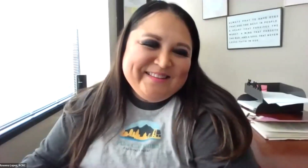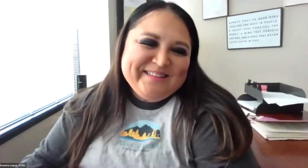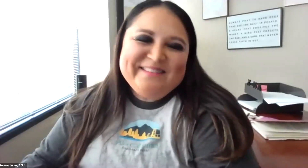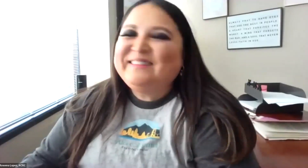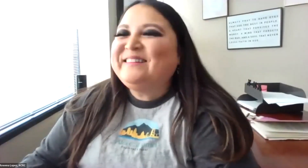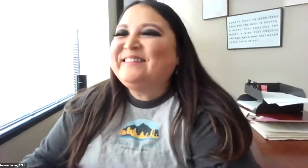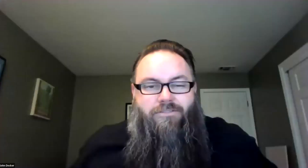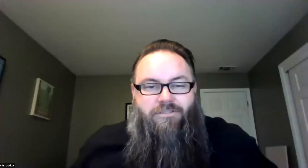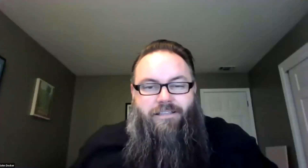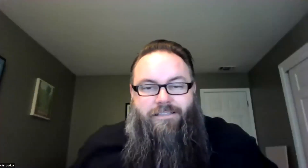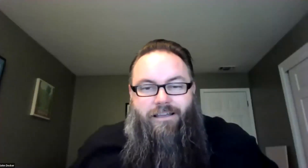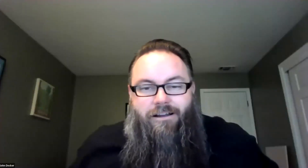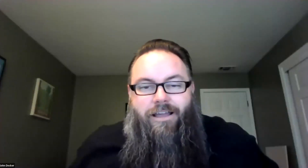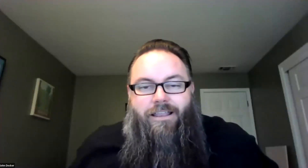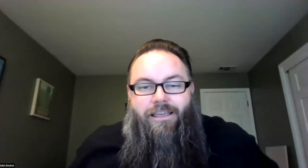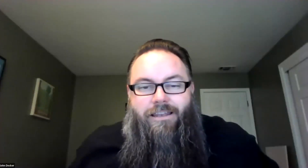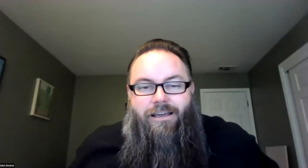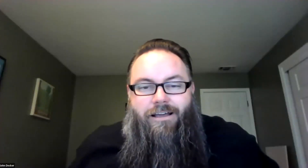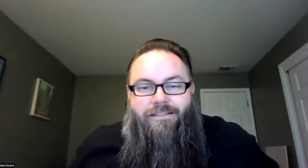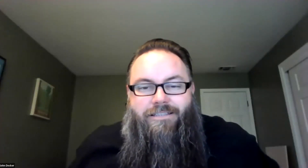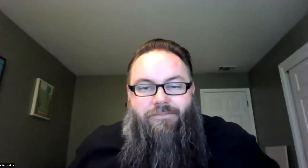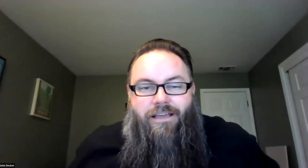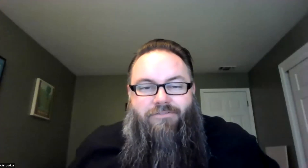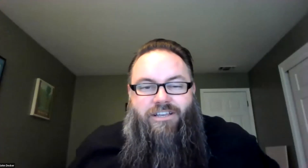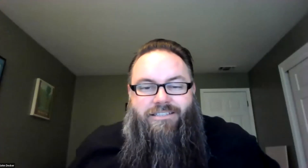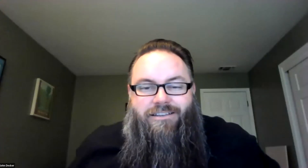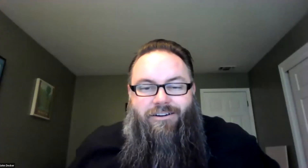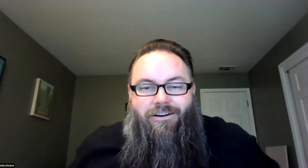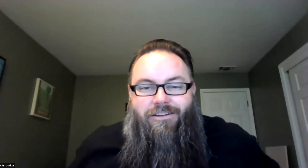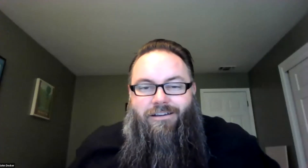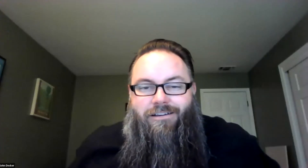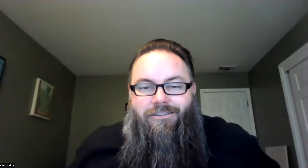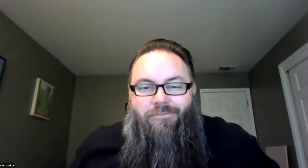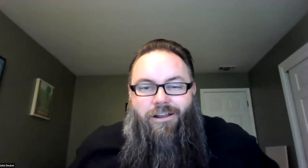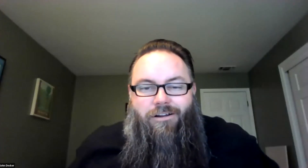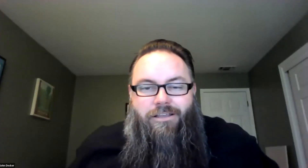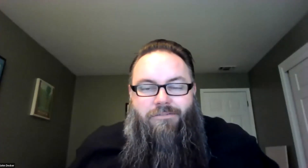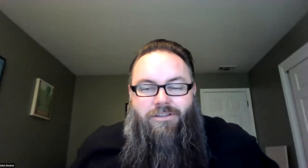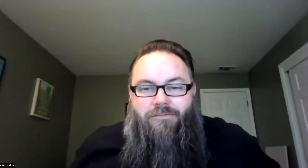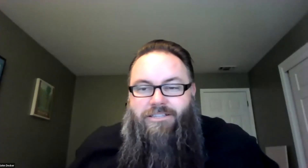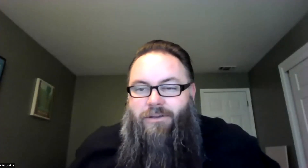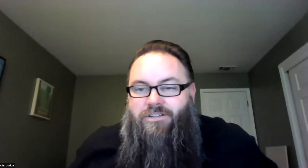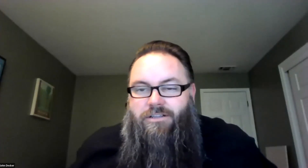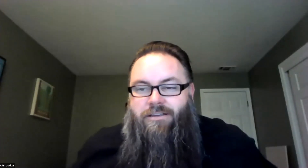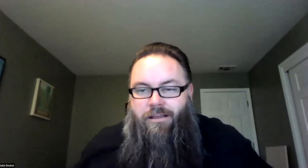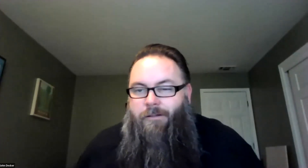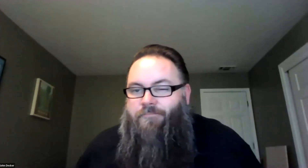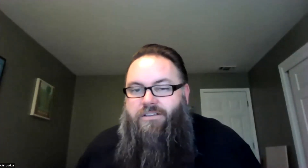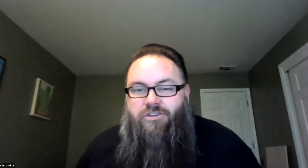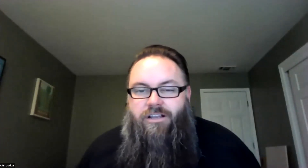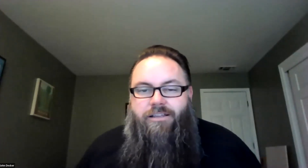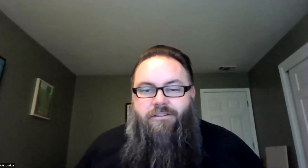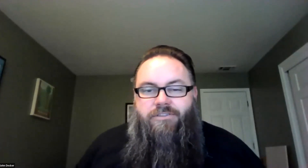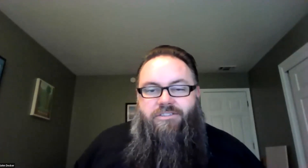So maybe we'll do braids or something like that. All right. And then let's see. We have Jason on. Good morning, our lead community services specialist.